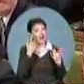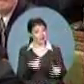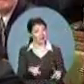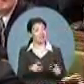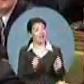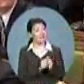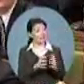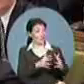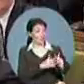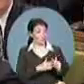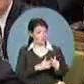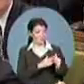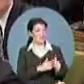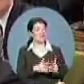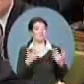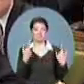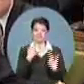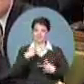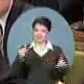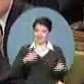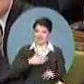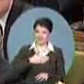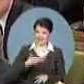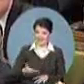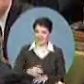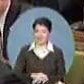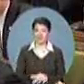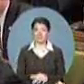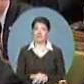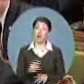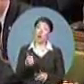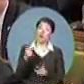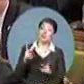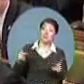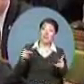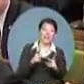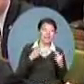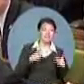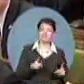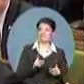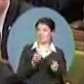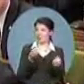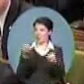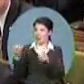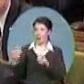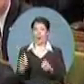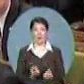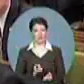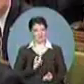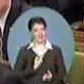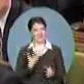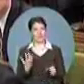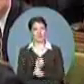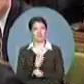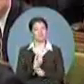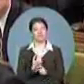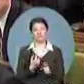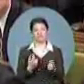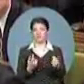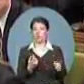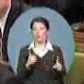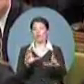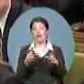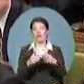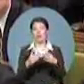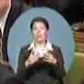secured such an arrangement. Unlike the former Liberal government that ignored the problem, we are getting things done. We sought and achieved a solution